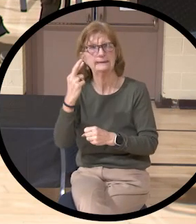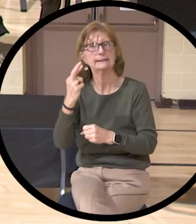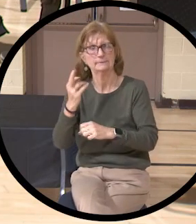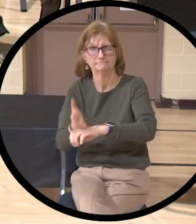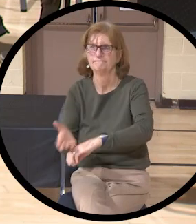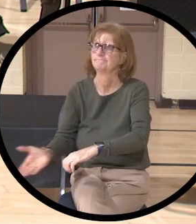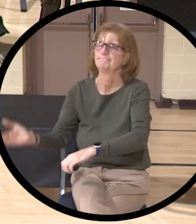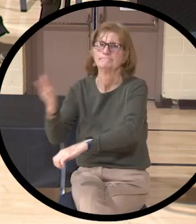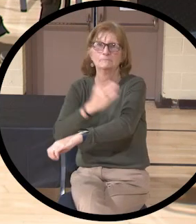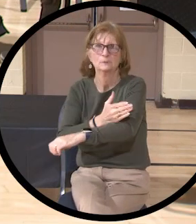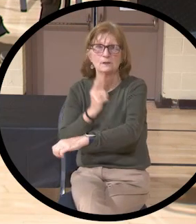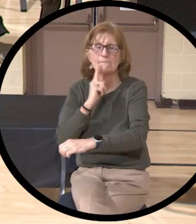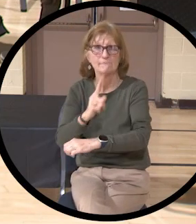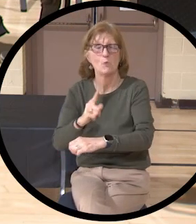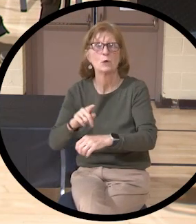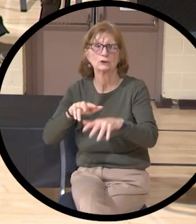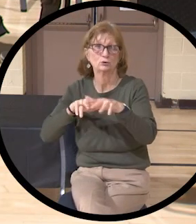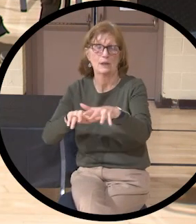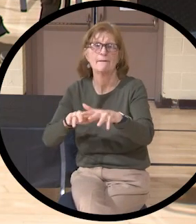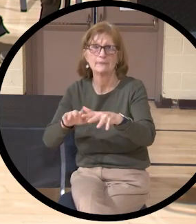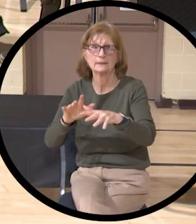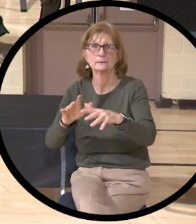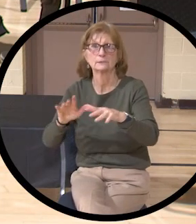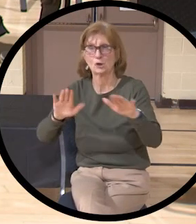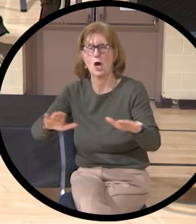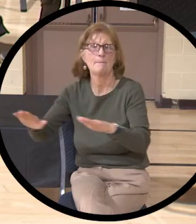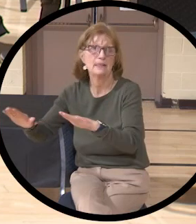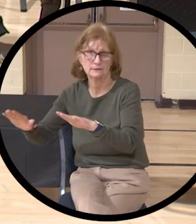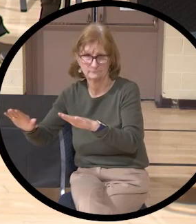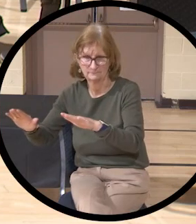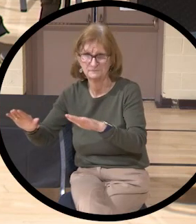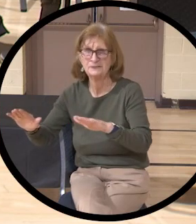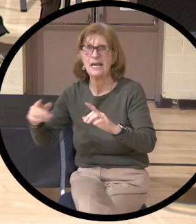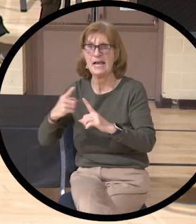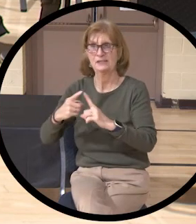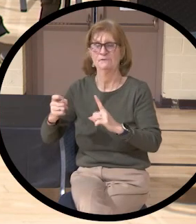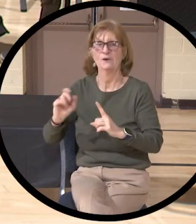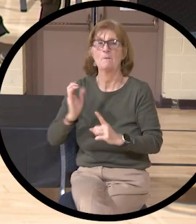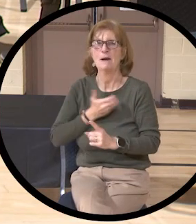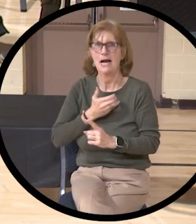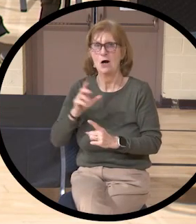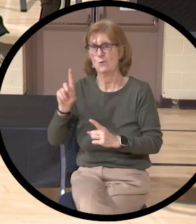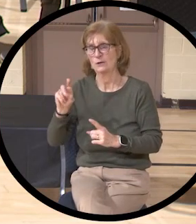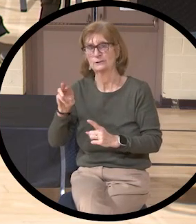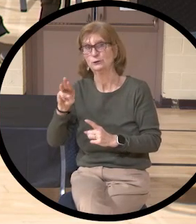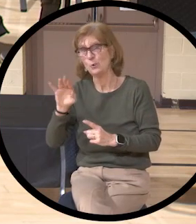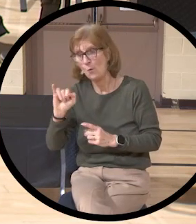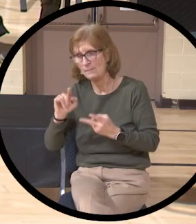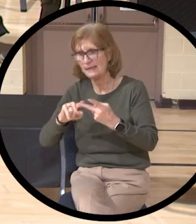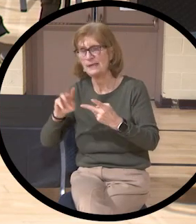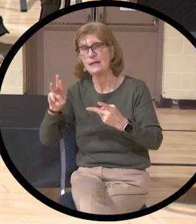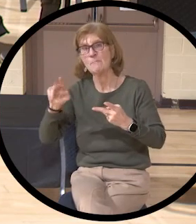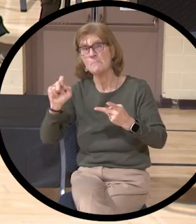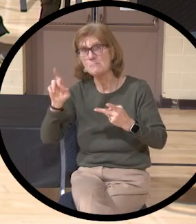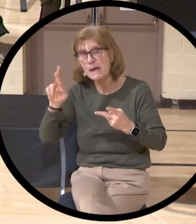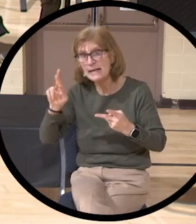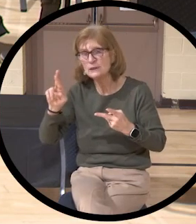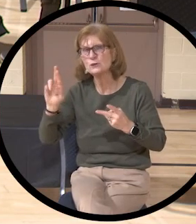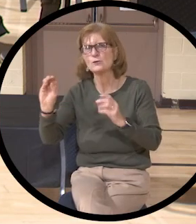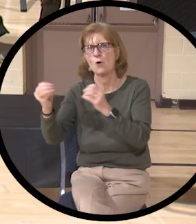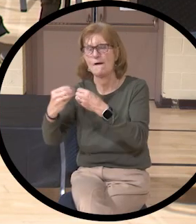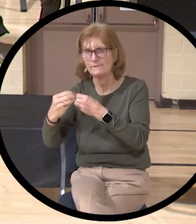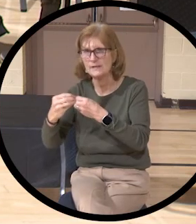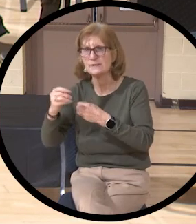for traffic calming was increased was because of what our departments, the mayor's office, council folks heard at